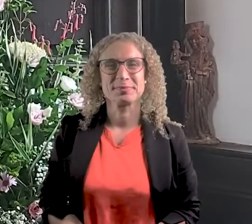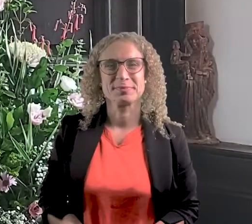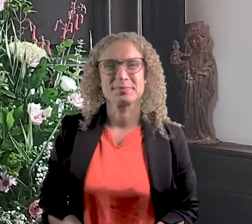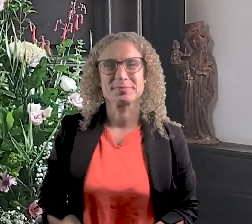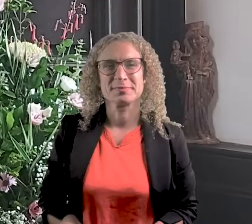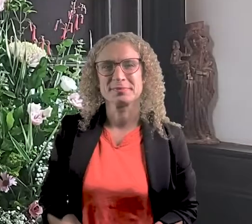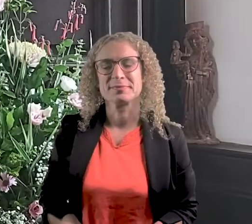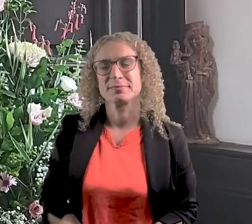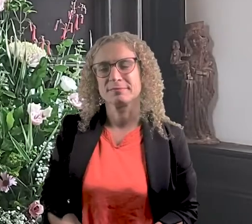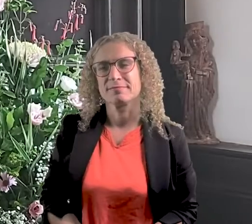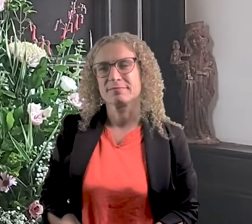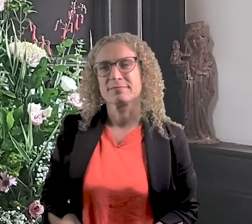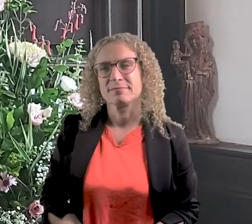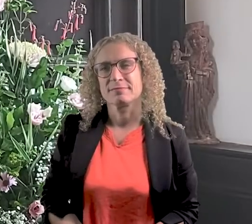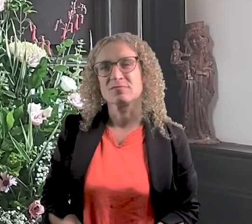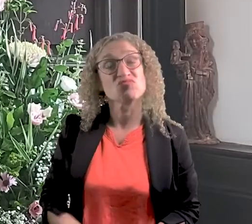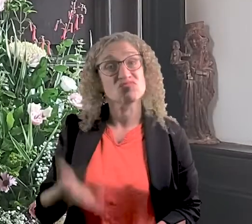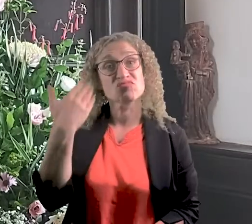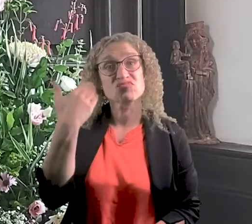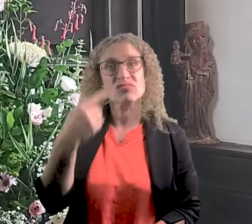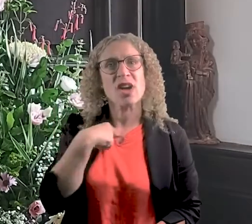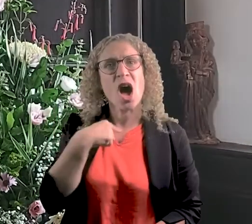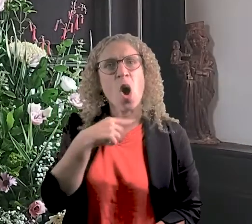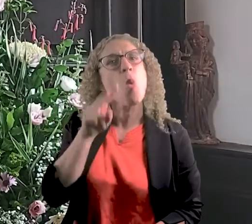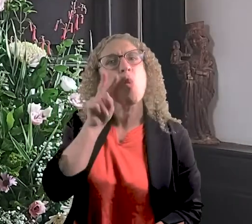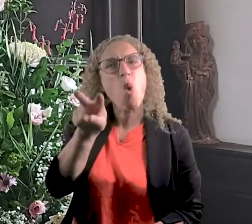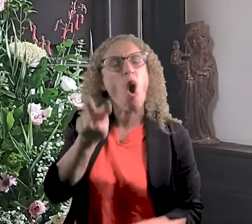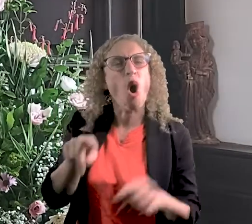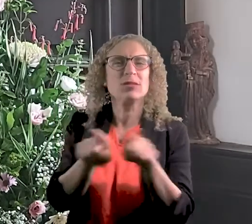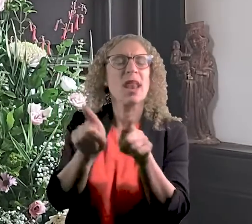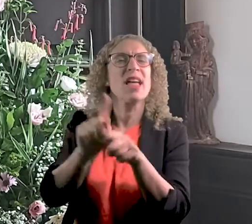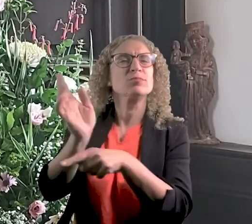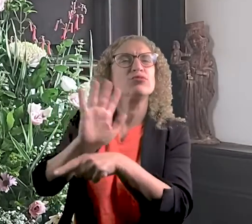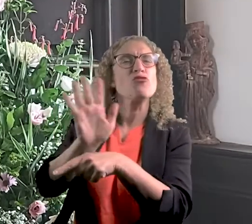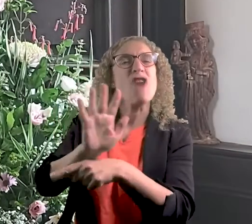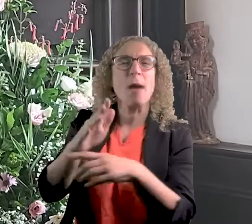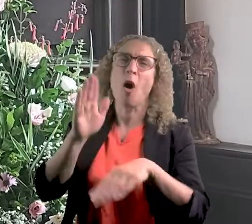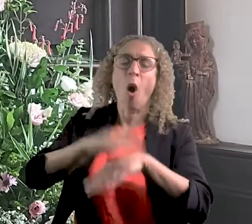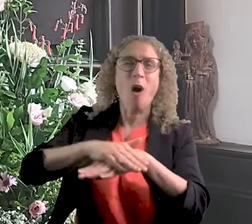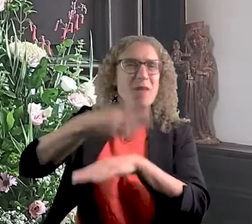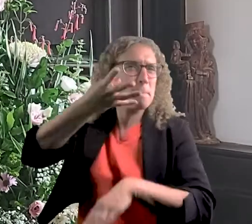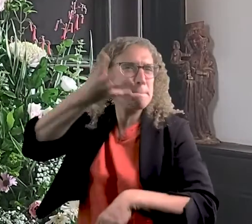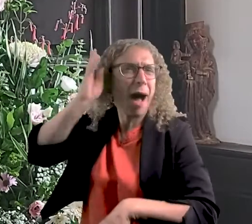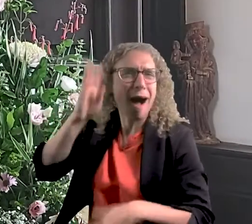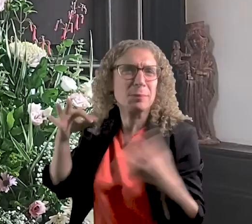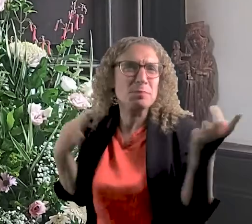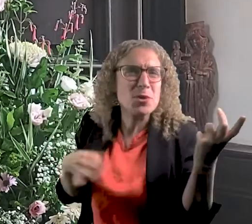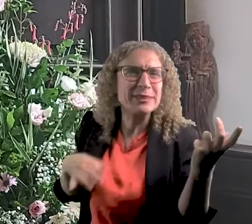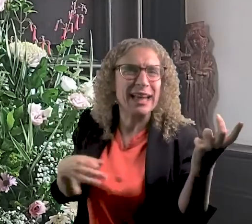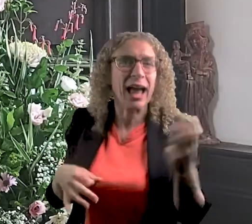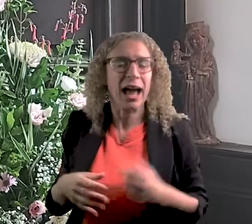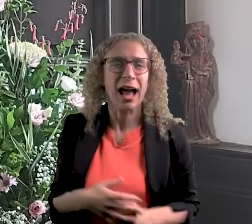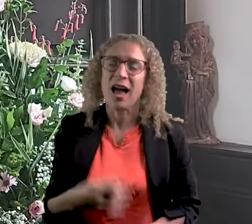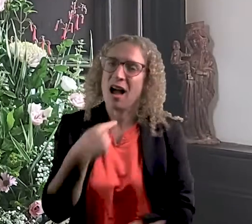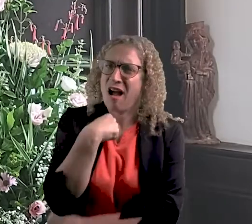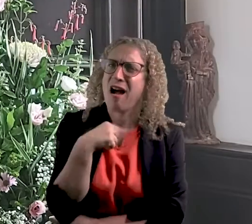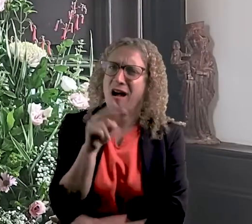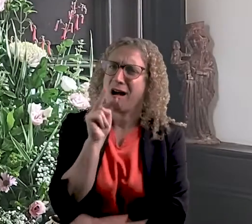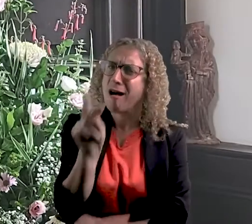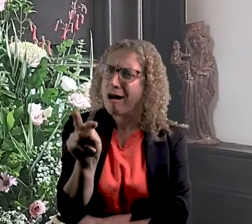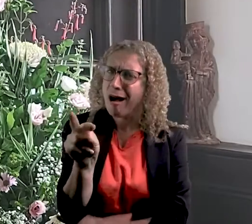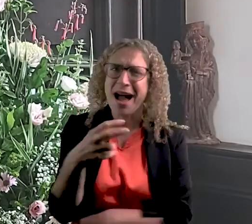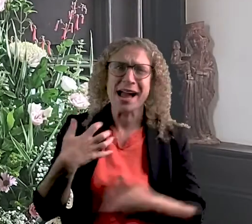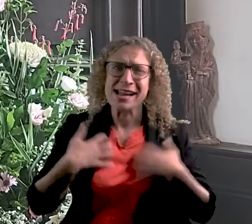Amen. A short while ago, I watched a documentary on the history of punk music. It was a really enjoyable and